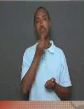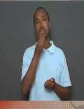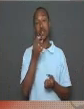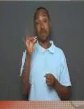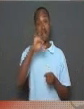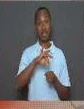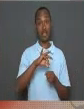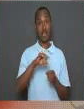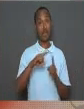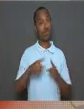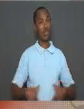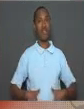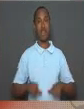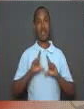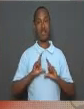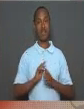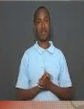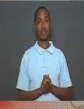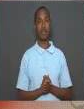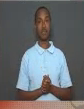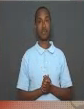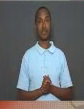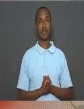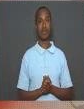plants to survive.